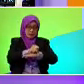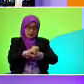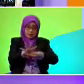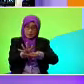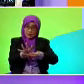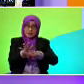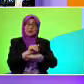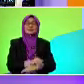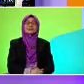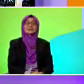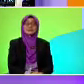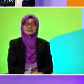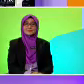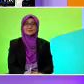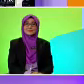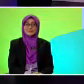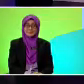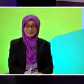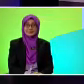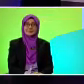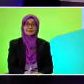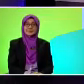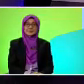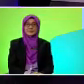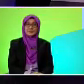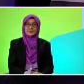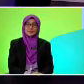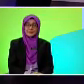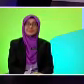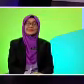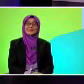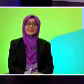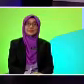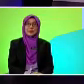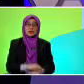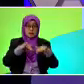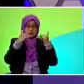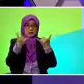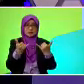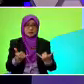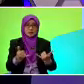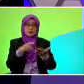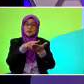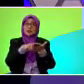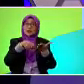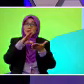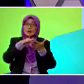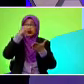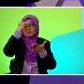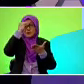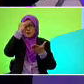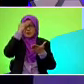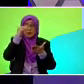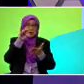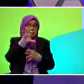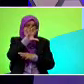deeper information about this topic. So, shall we? Okay. All right. Hi, everyone. So Hello. now what we are going to do is we are going to